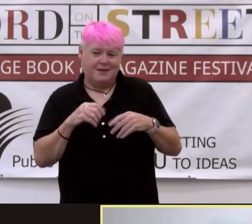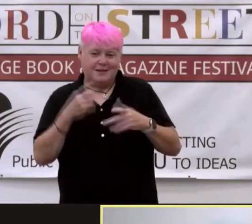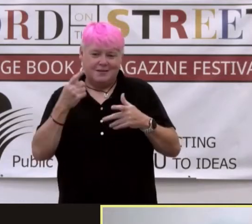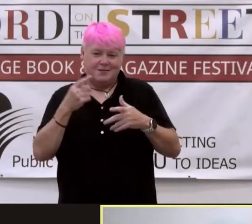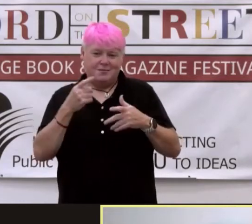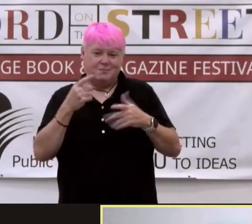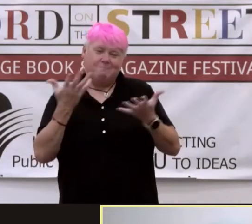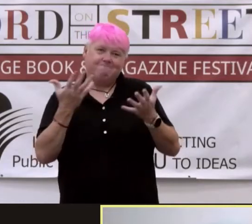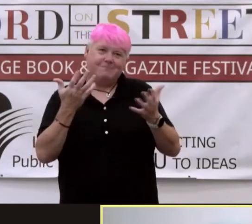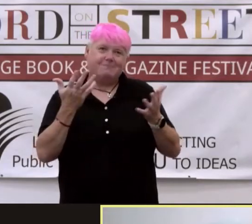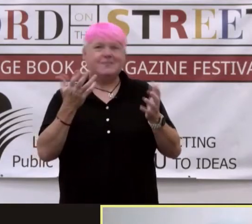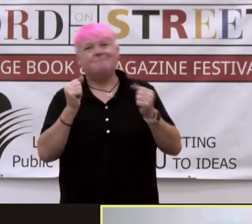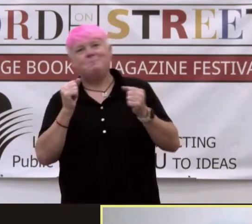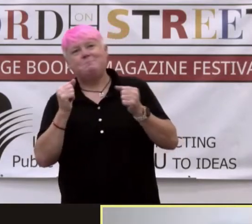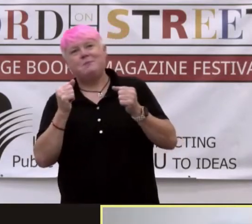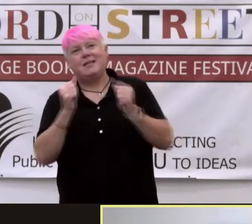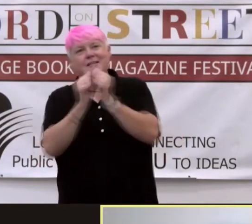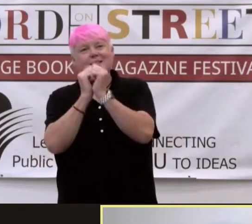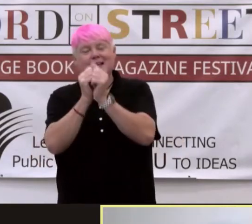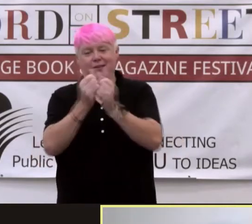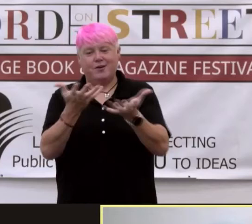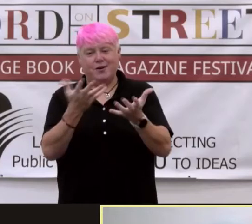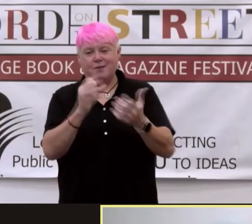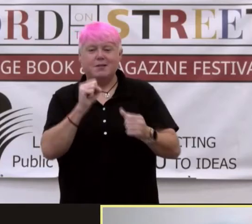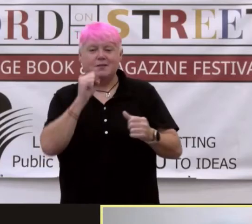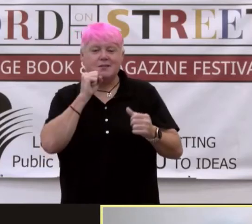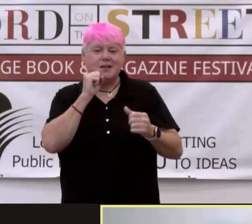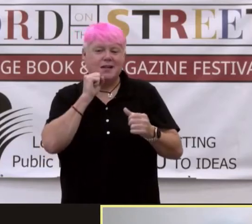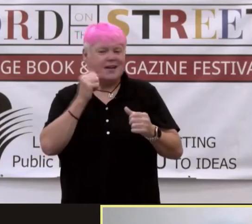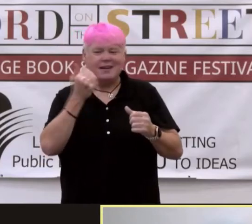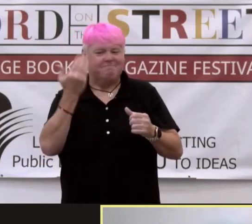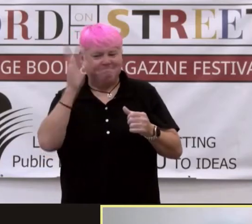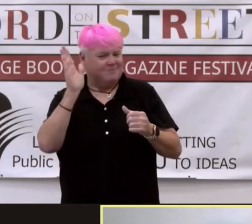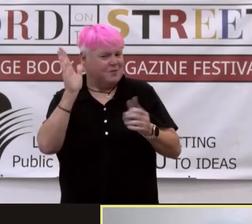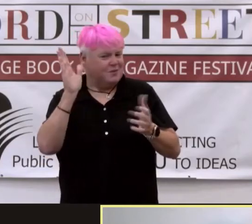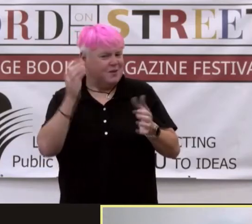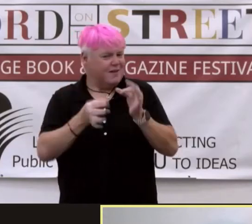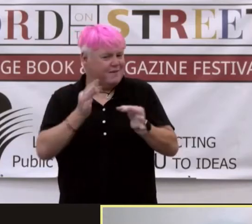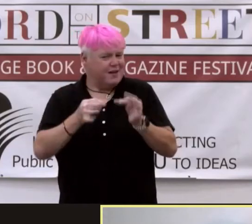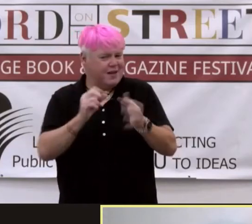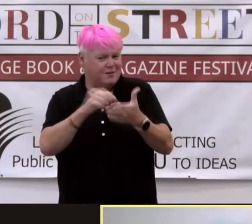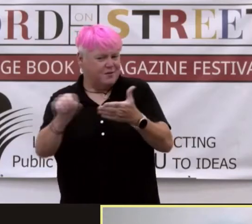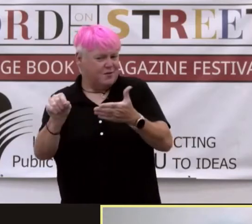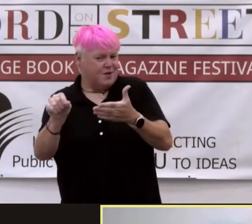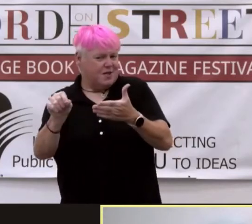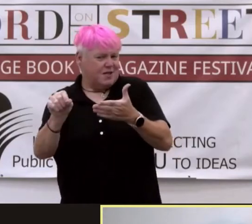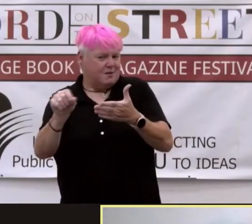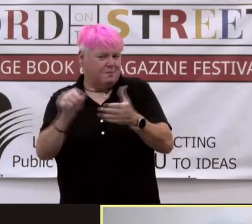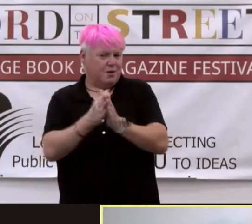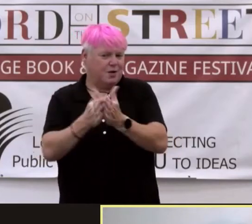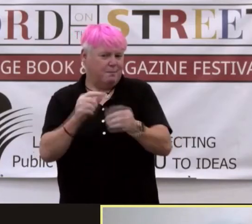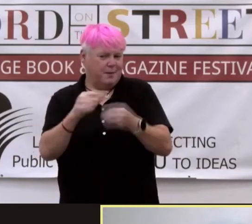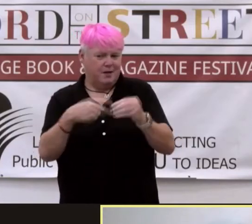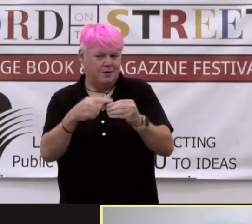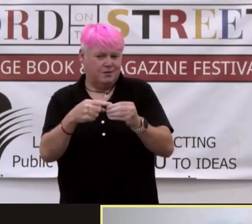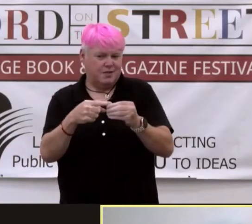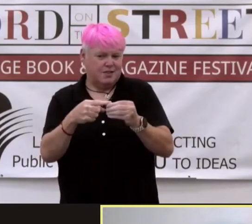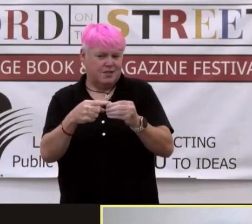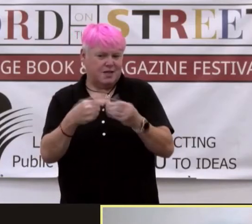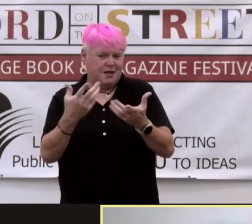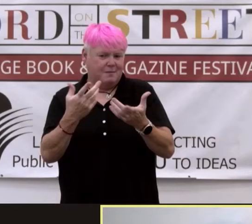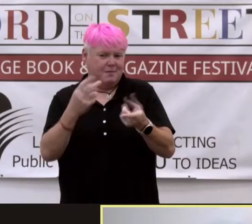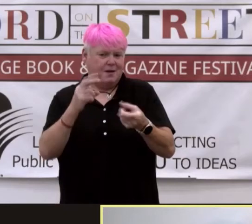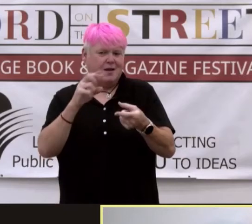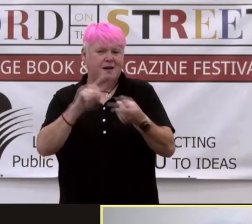think up until Sadie I'd written a book that was about the intensity of a bond like that and what